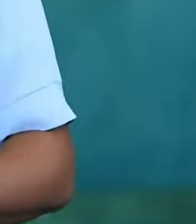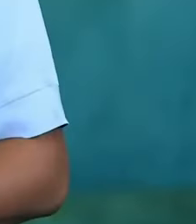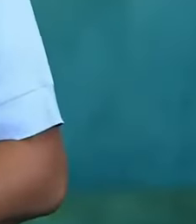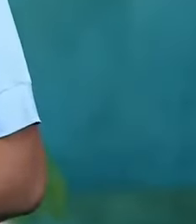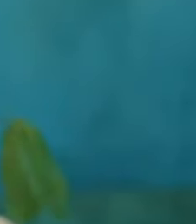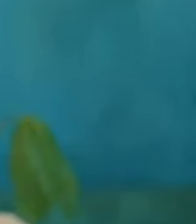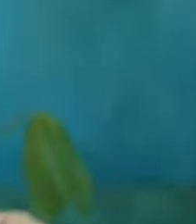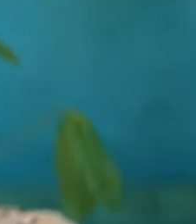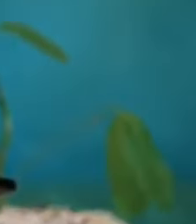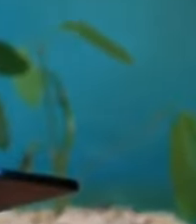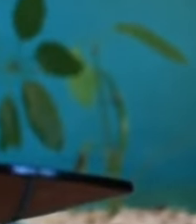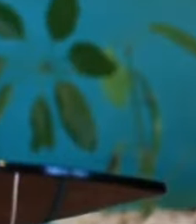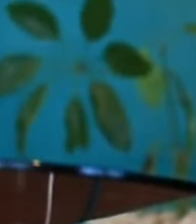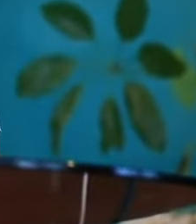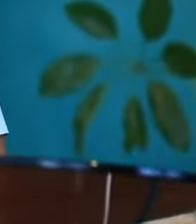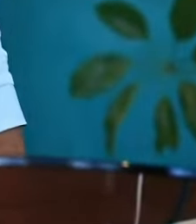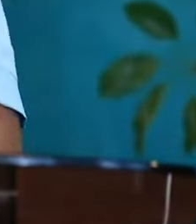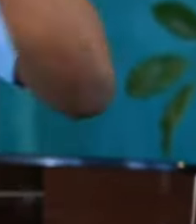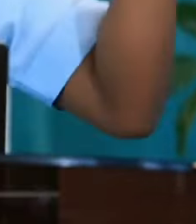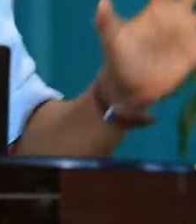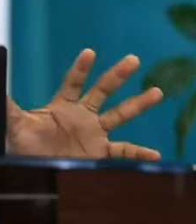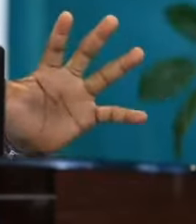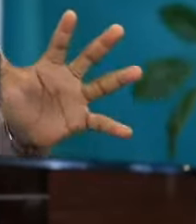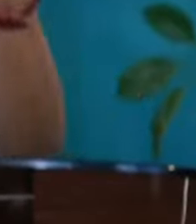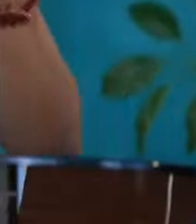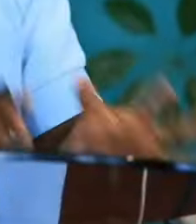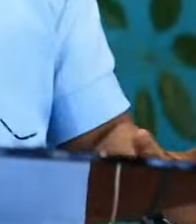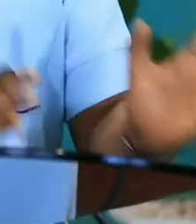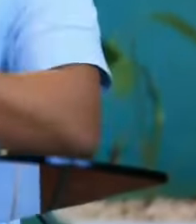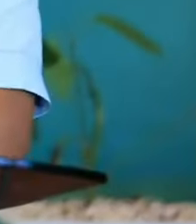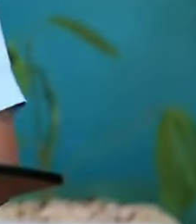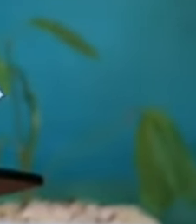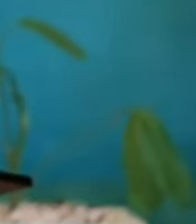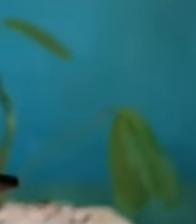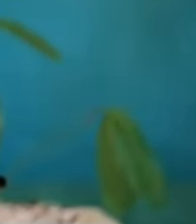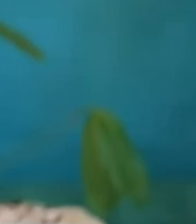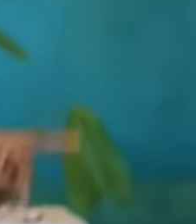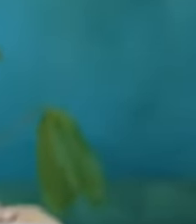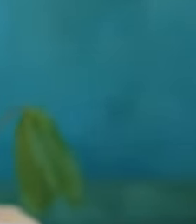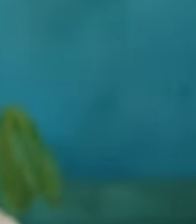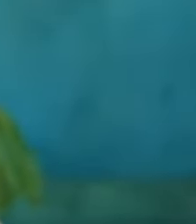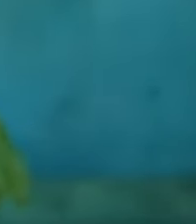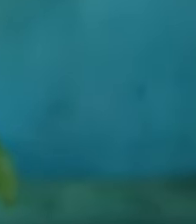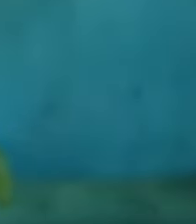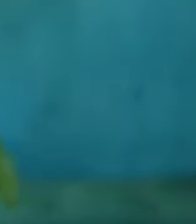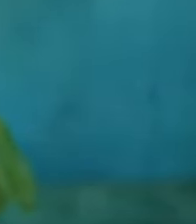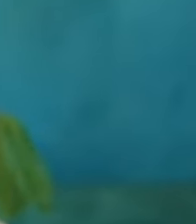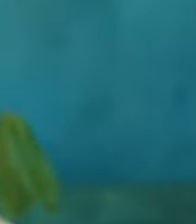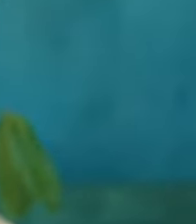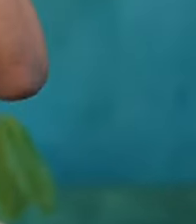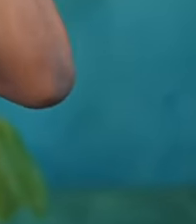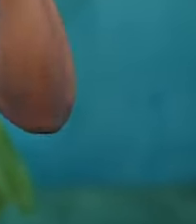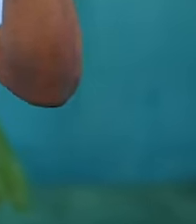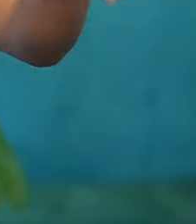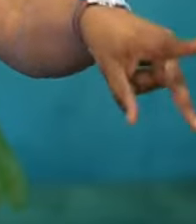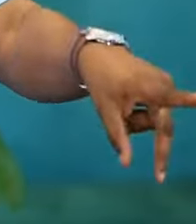this is your season. Now I want to touch briefly. These are all introduction. If I'm not done, I'll go in tomorrow. I want to share with you